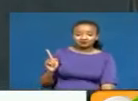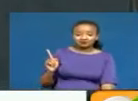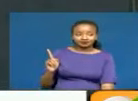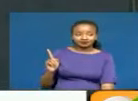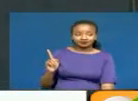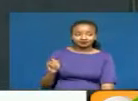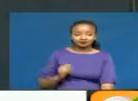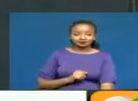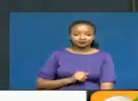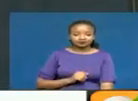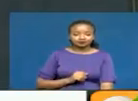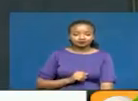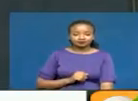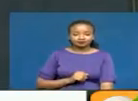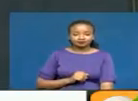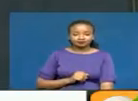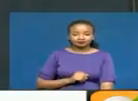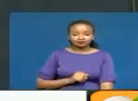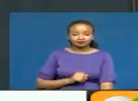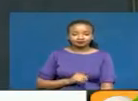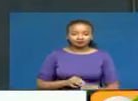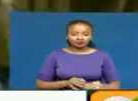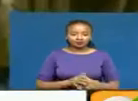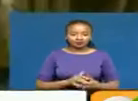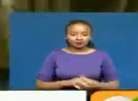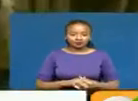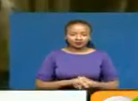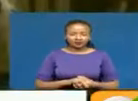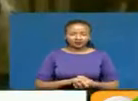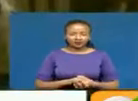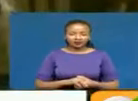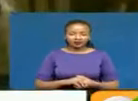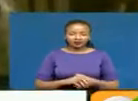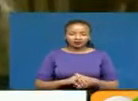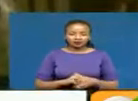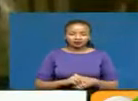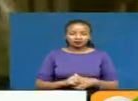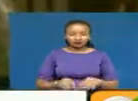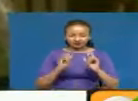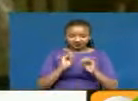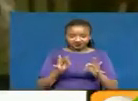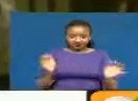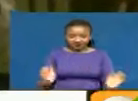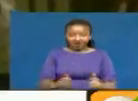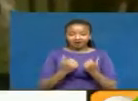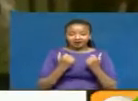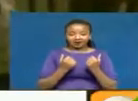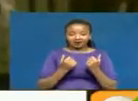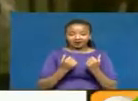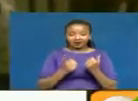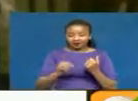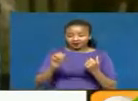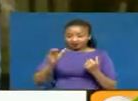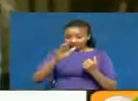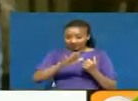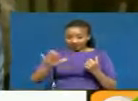of the relevant sentence or decision has been exhausted," end of quote. If it happens so, that the parliament term comes to an end when